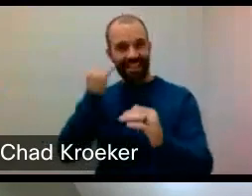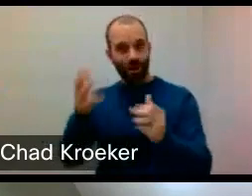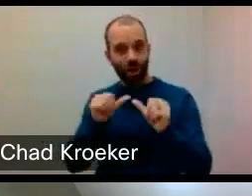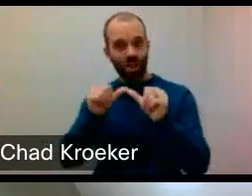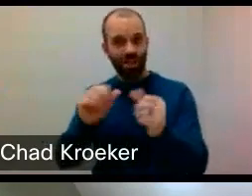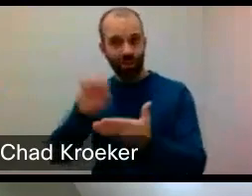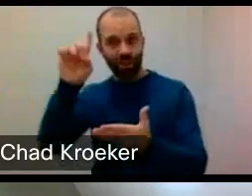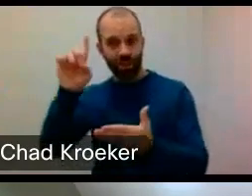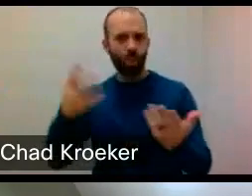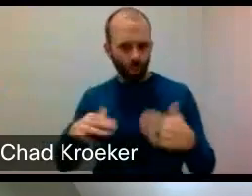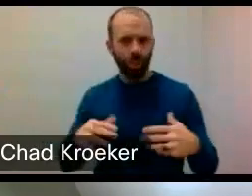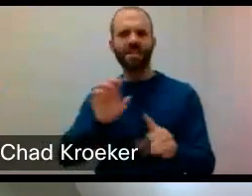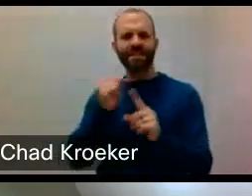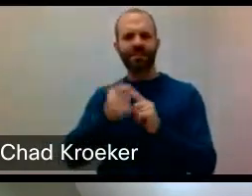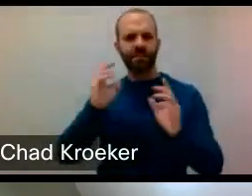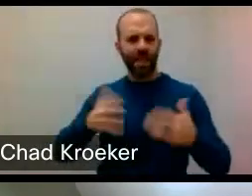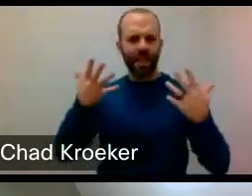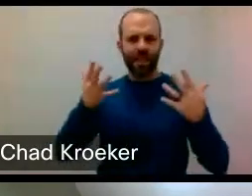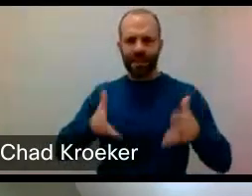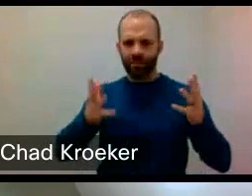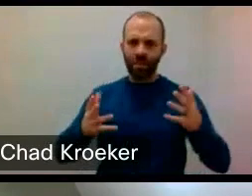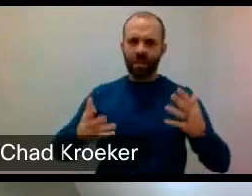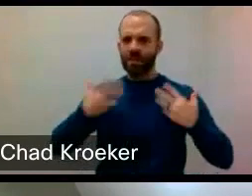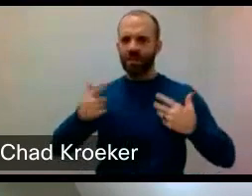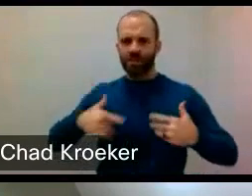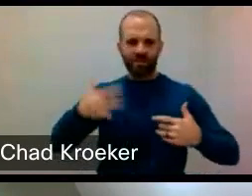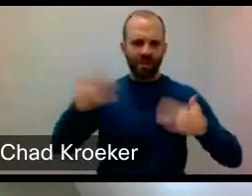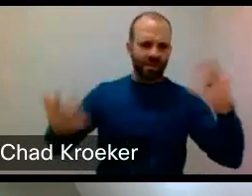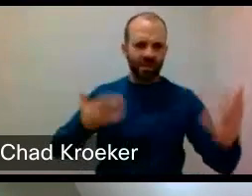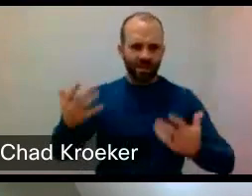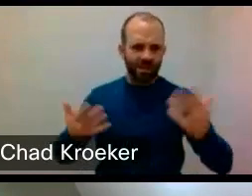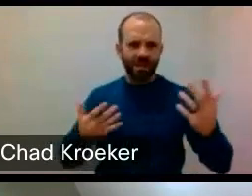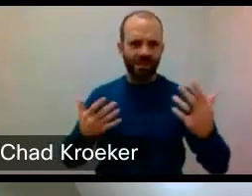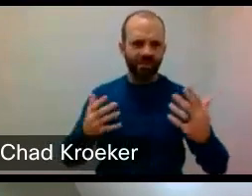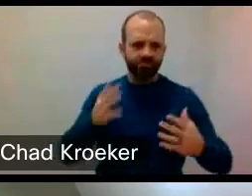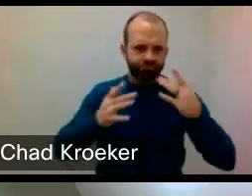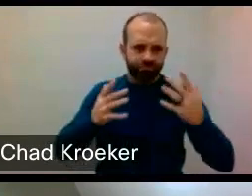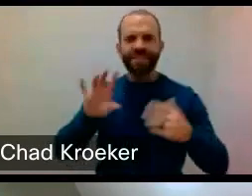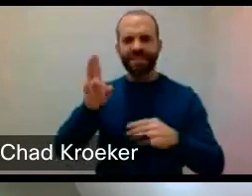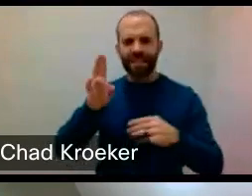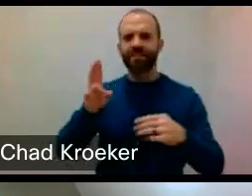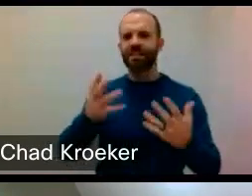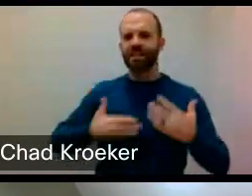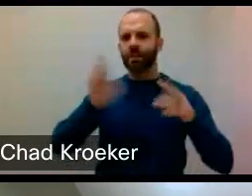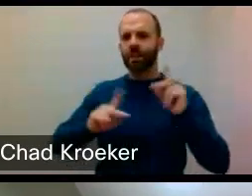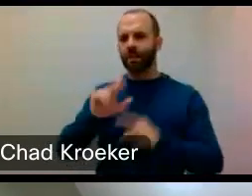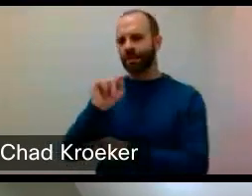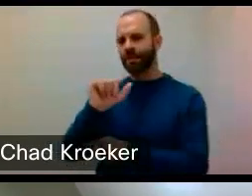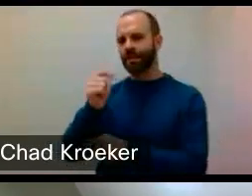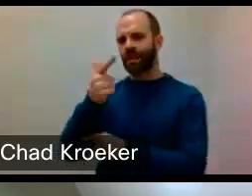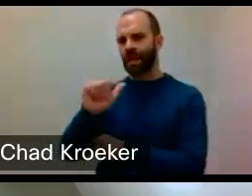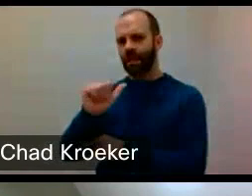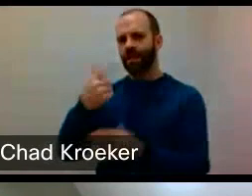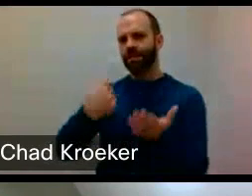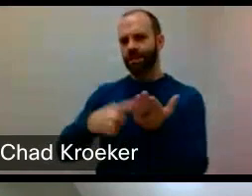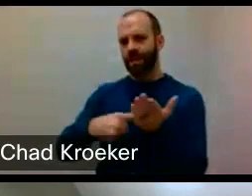education. These situations can leave youth vulnerable, which was the case for the 7 young people Talaga discusses in her